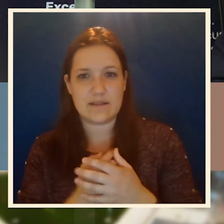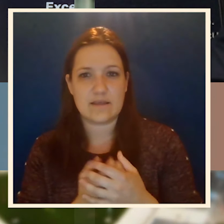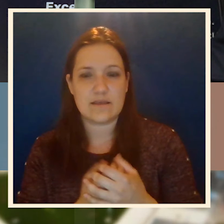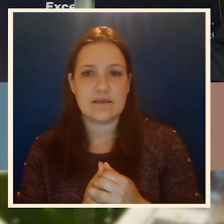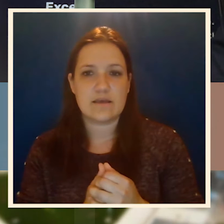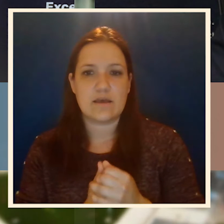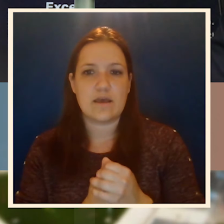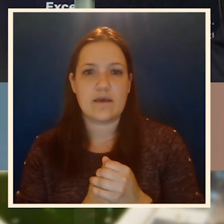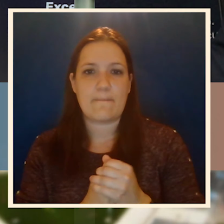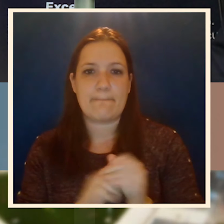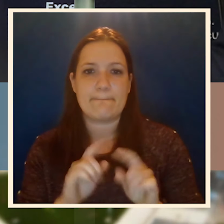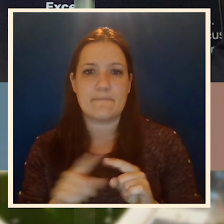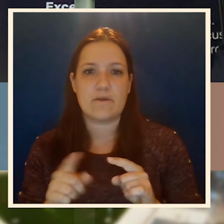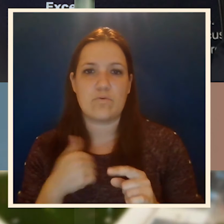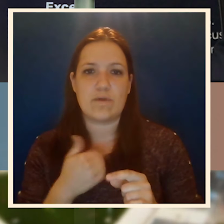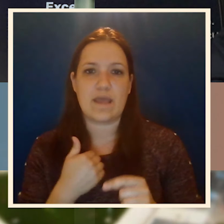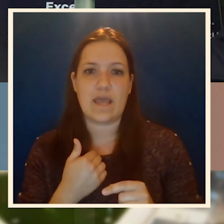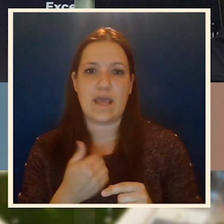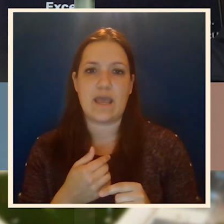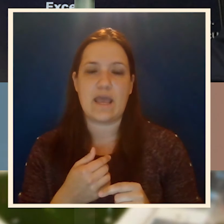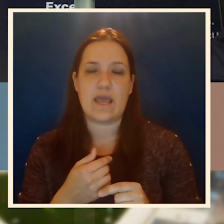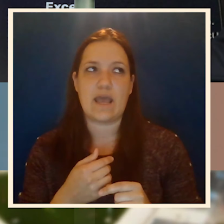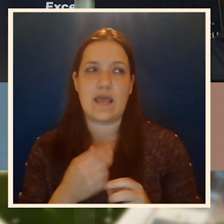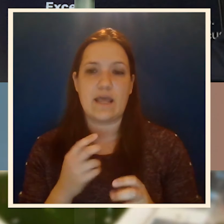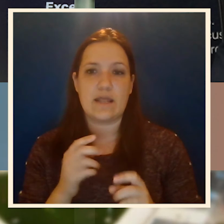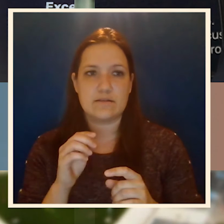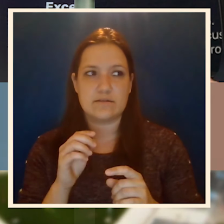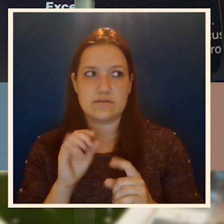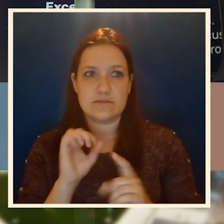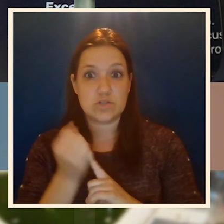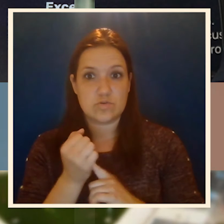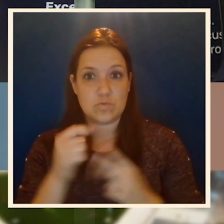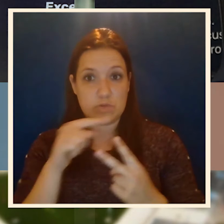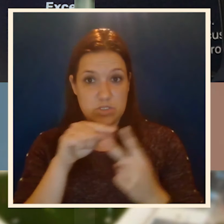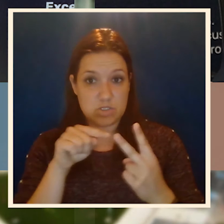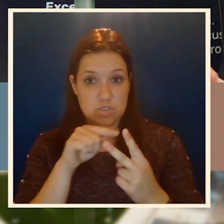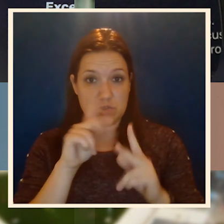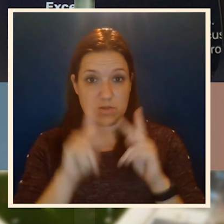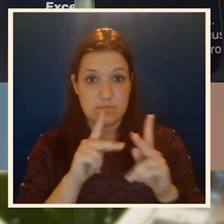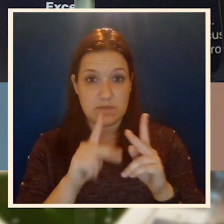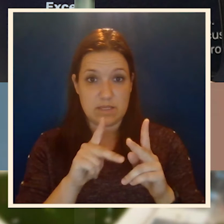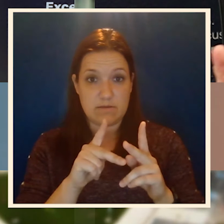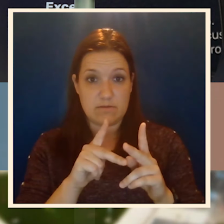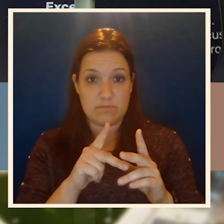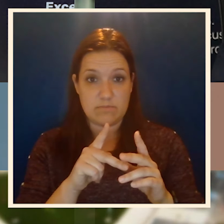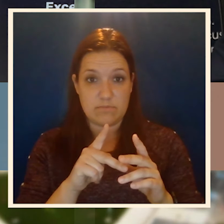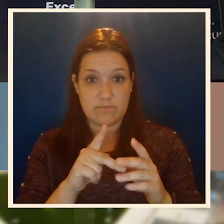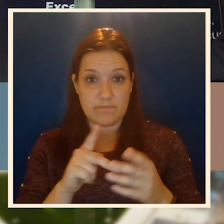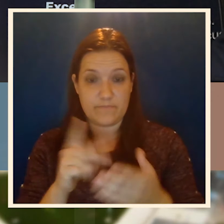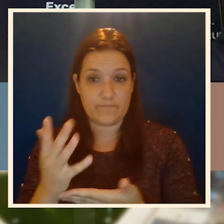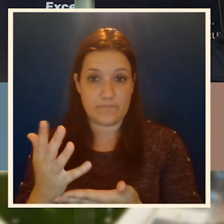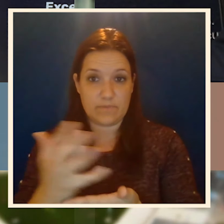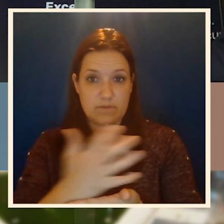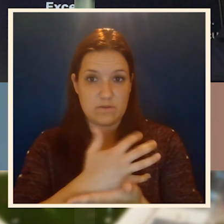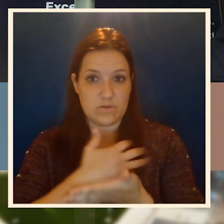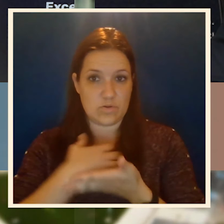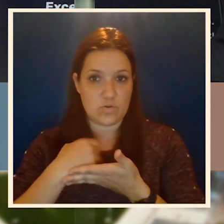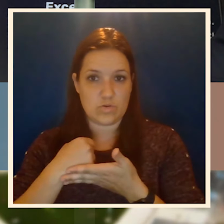treatment. But we had incidences where these two individuals diverted those drugs for their own